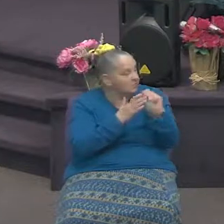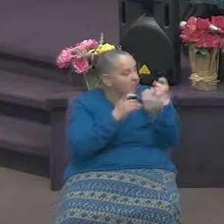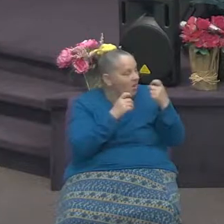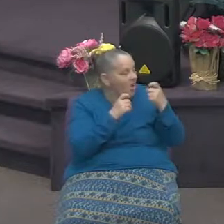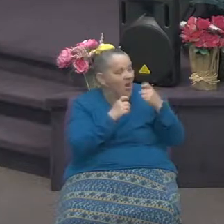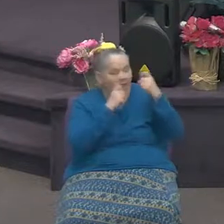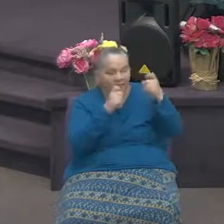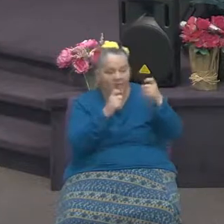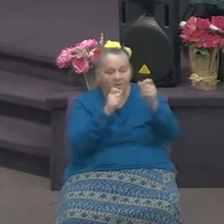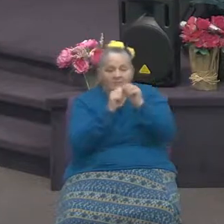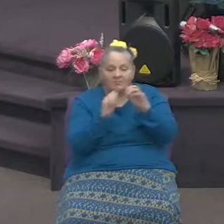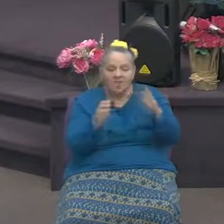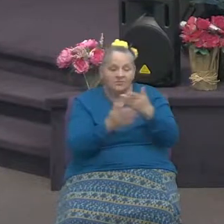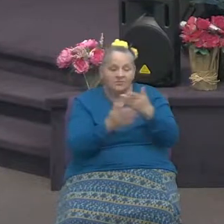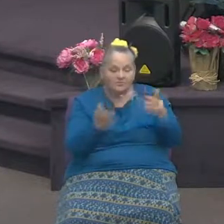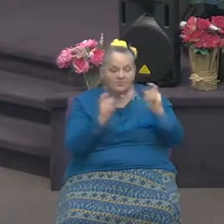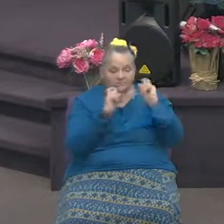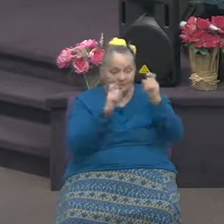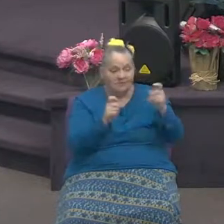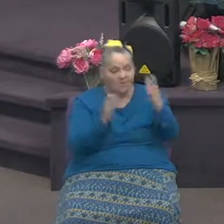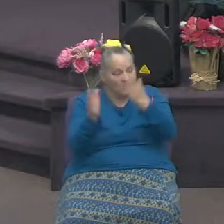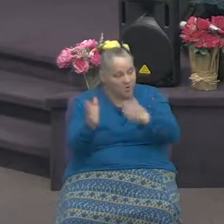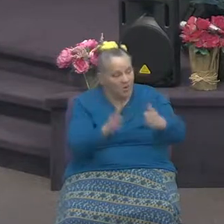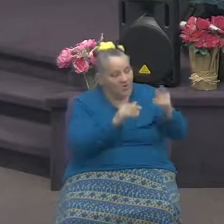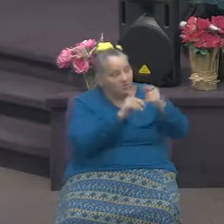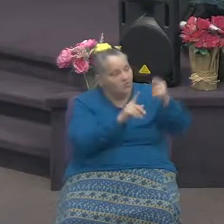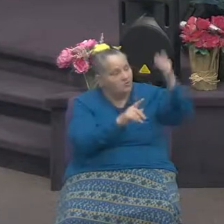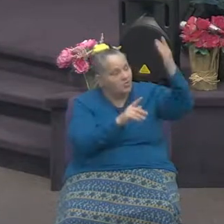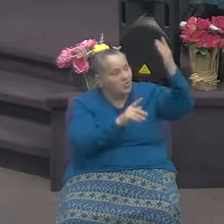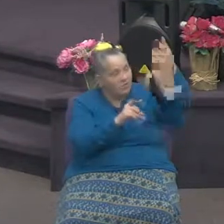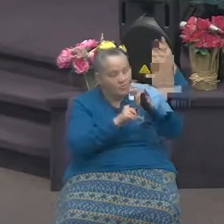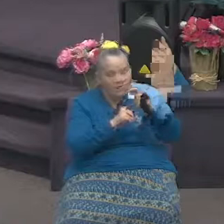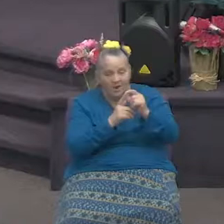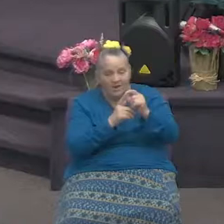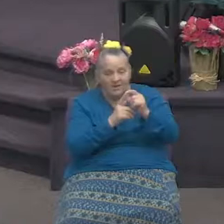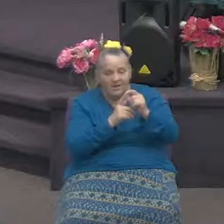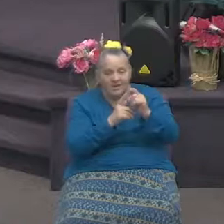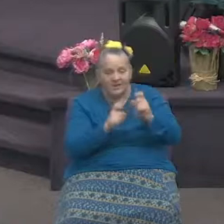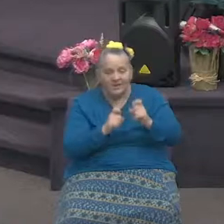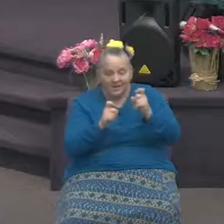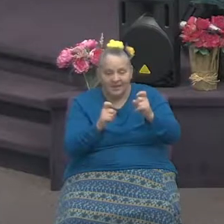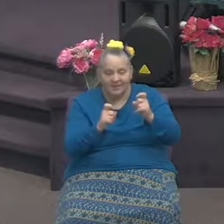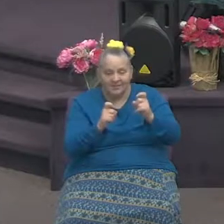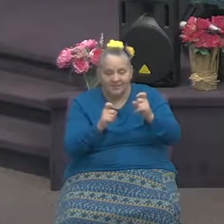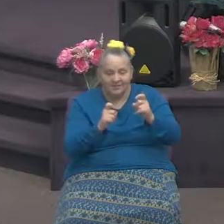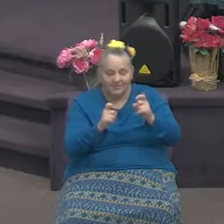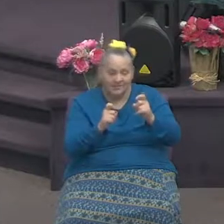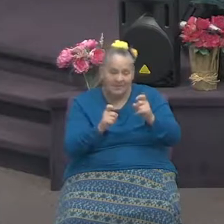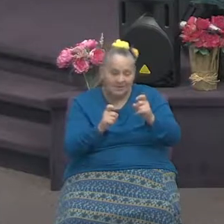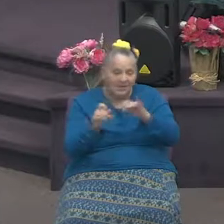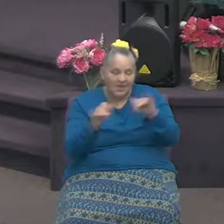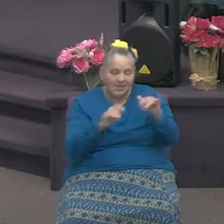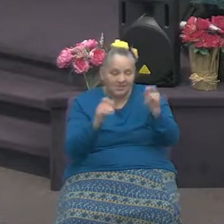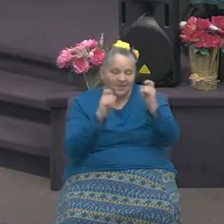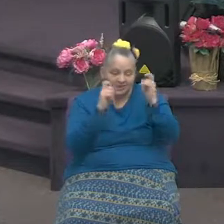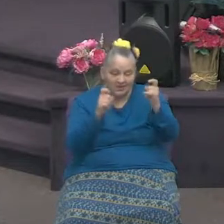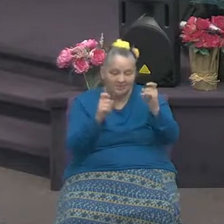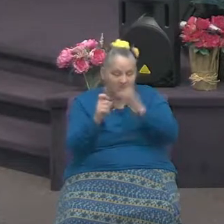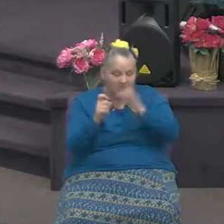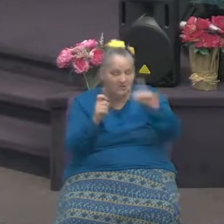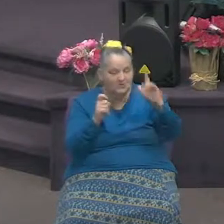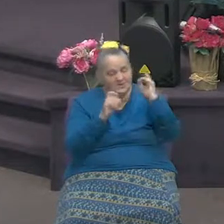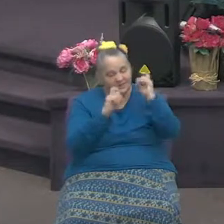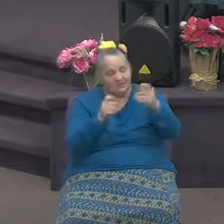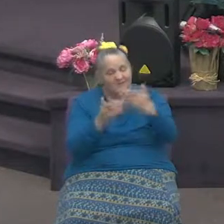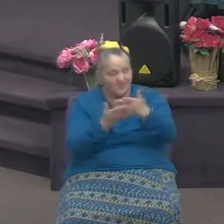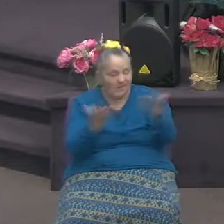right now. Bless those who give according to your word. Give bountifully or give sparingly as they give, Lord. I pray that you would give